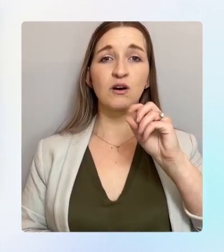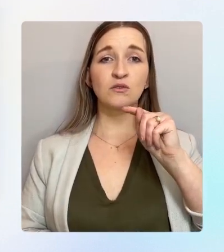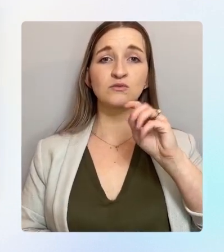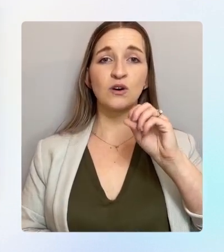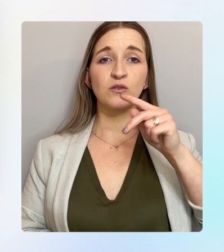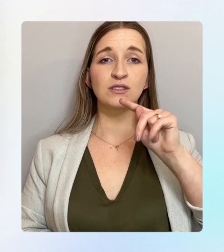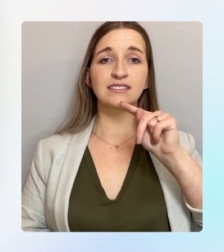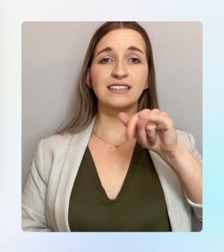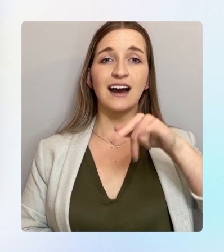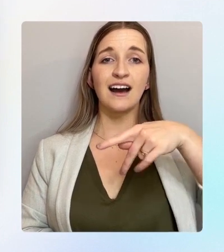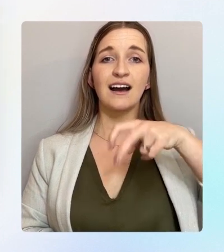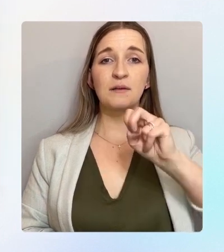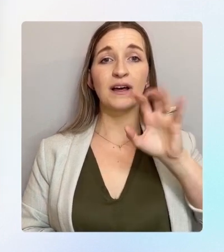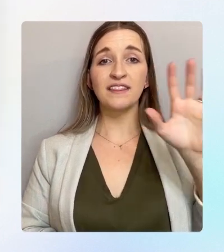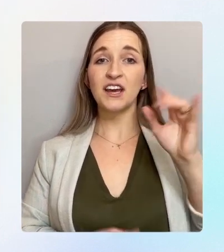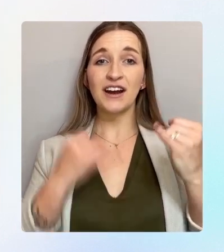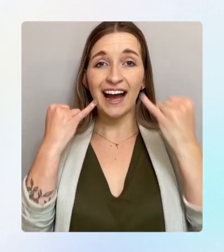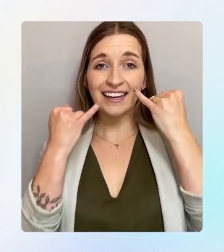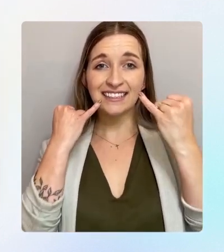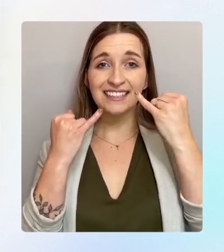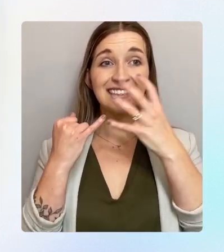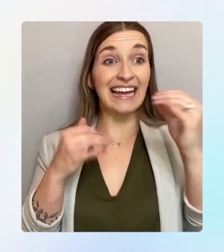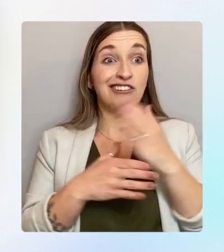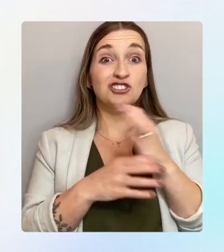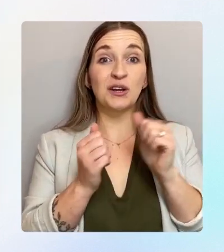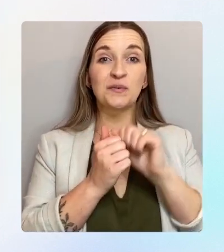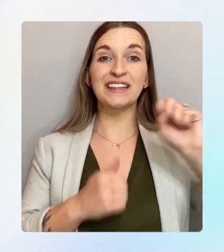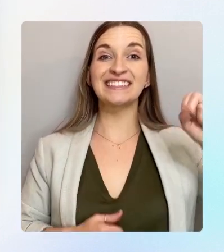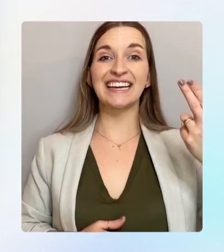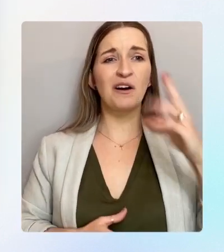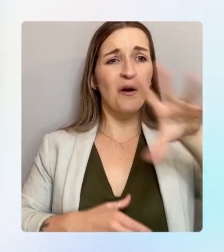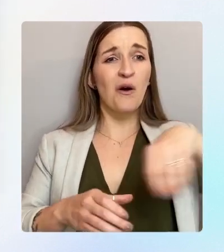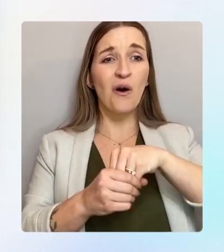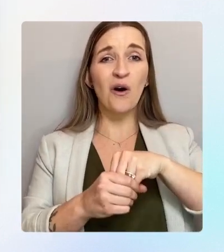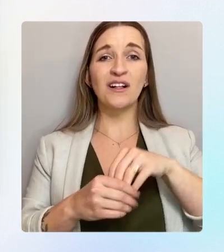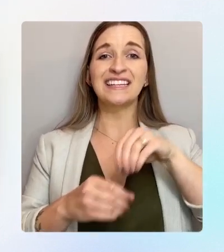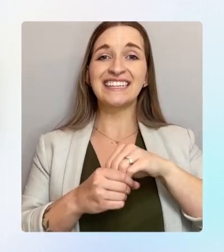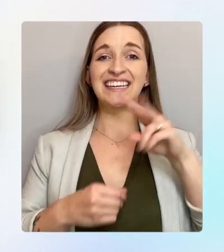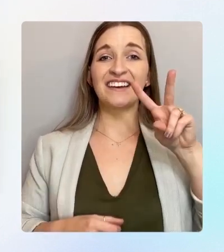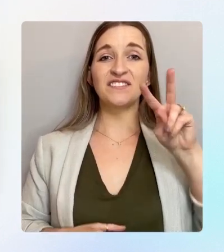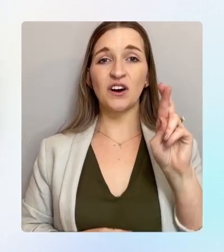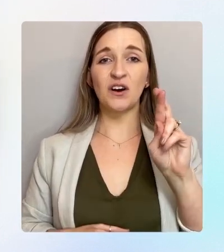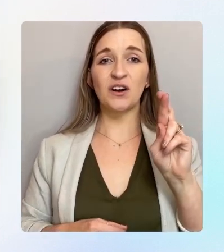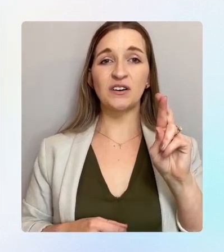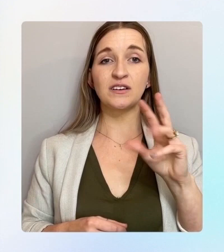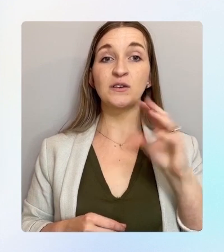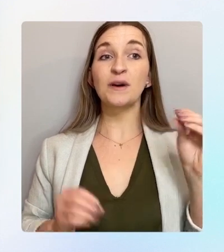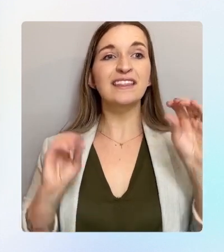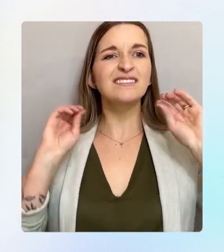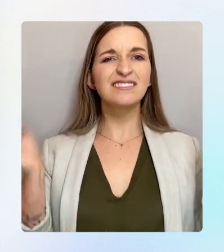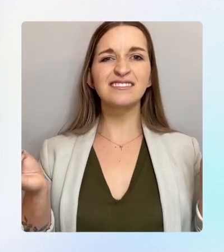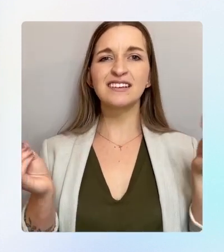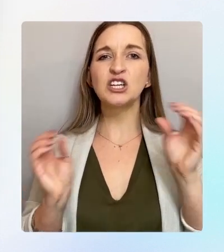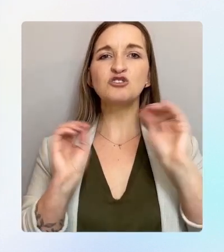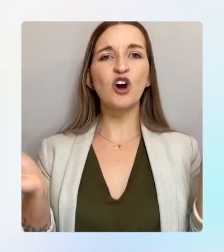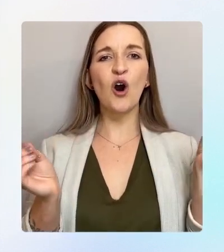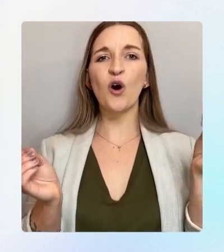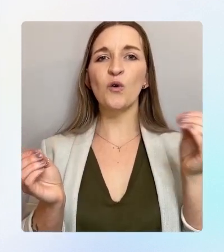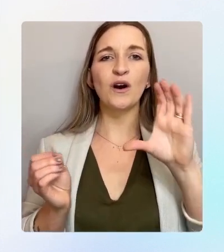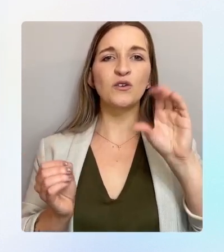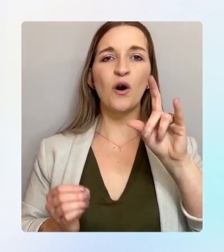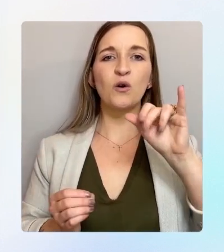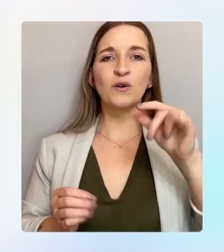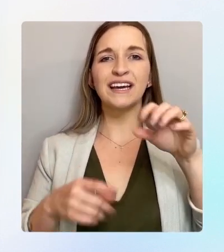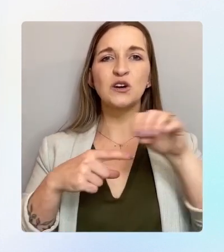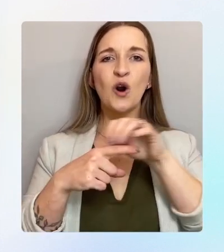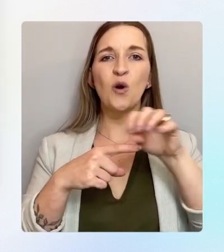ideas and share them with stakeholders, all in VR, all without any coding skills. Teams